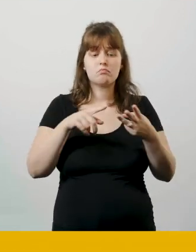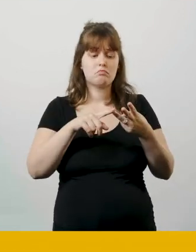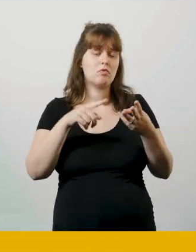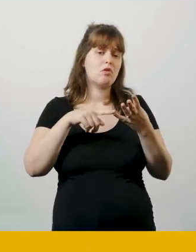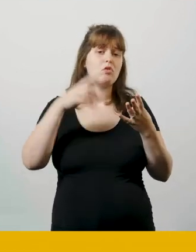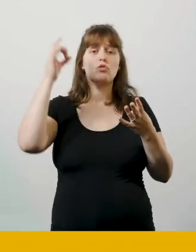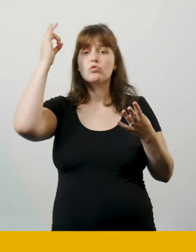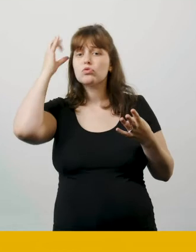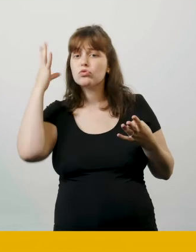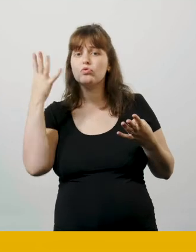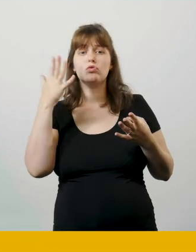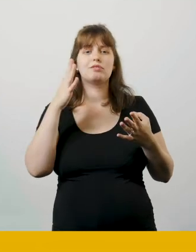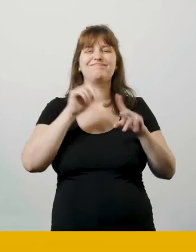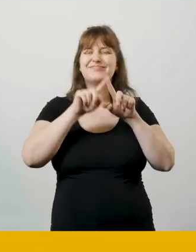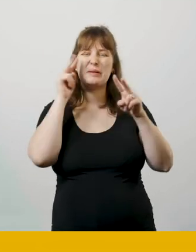of approaches